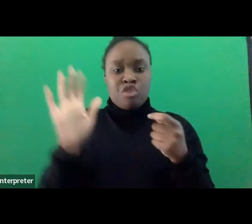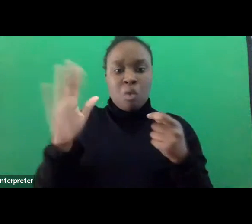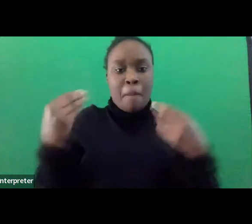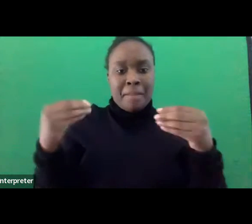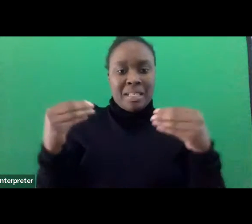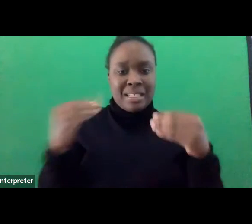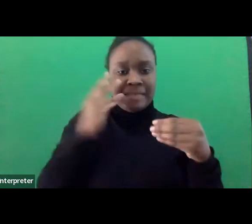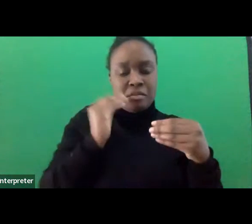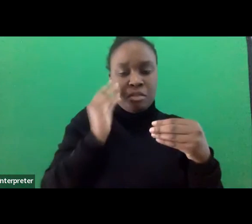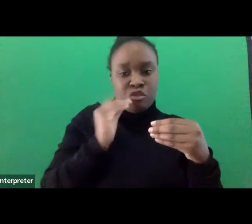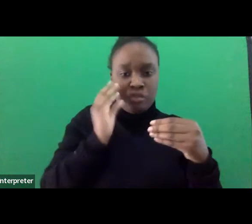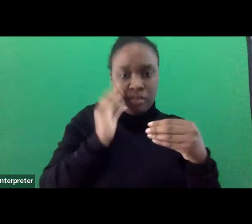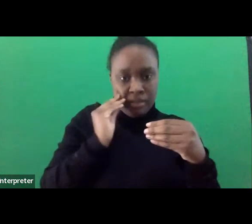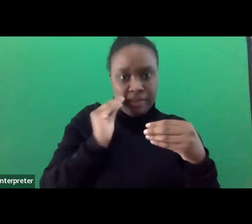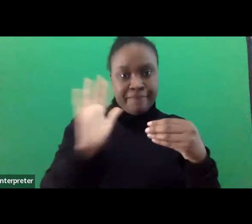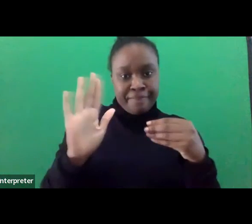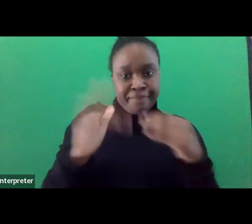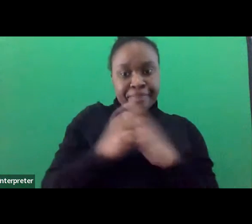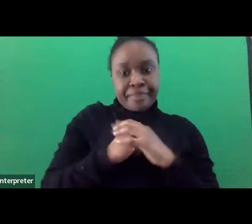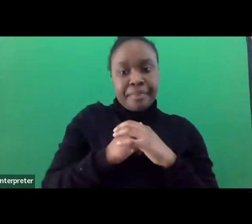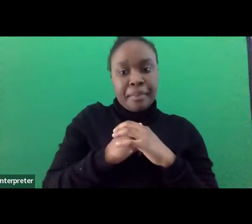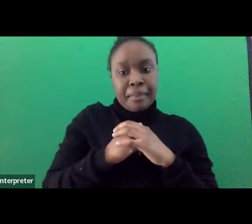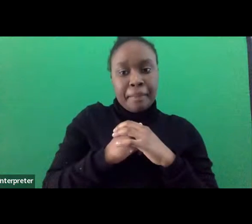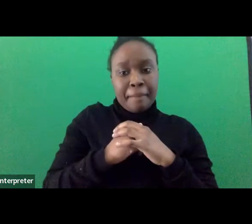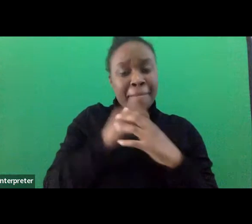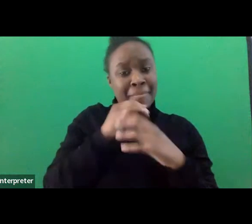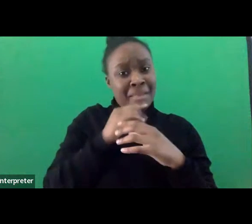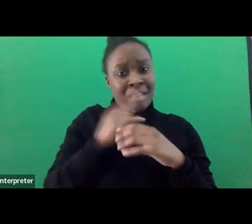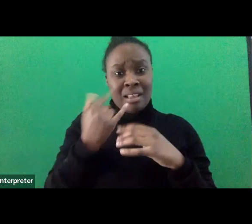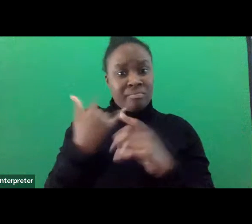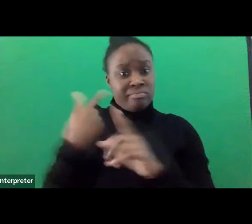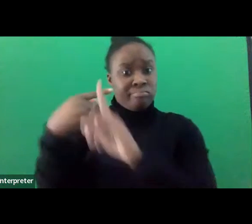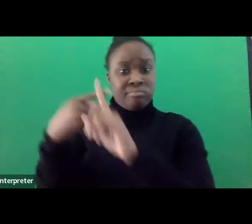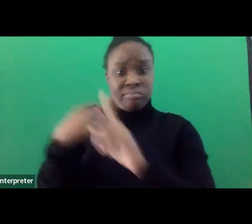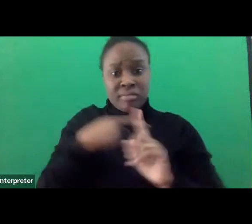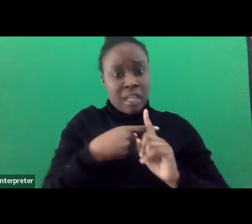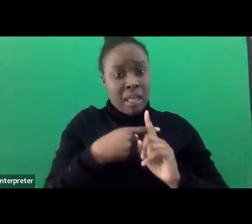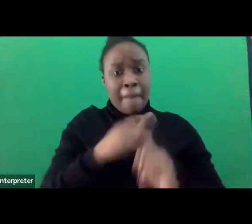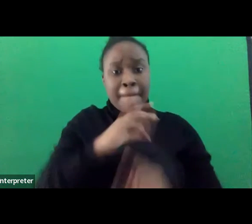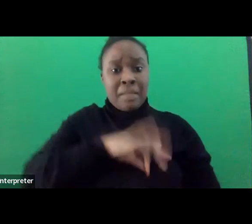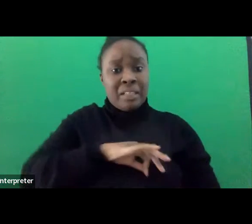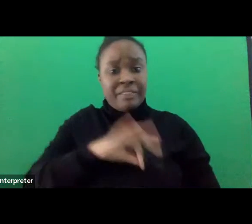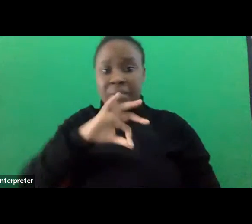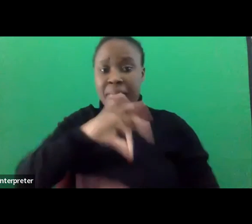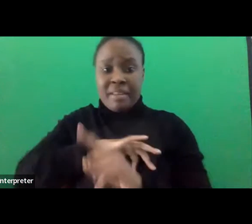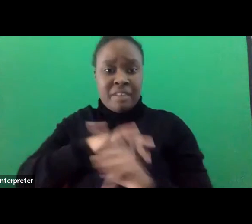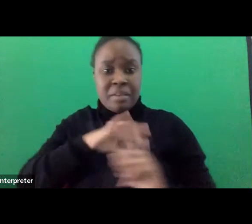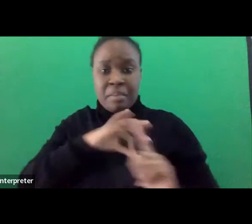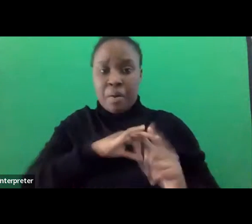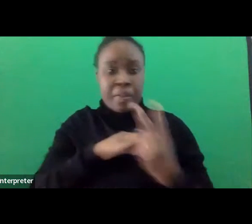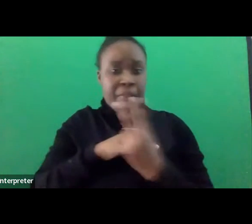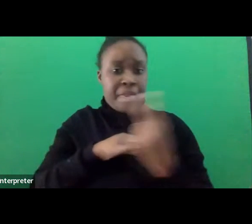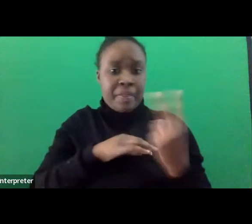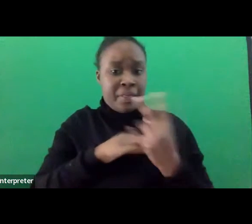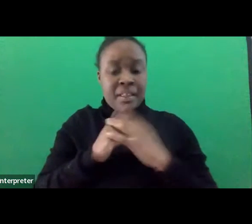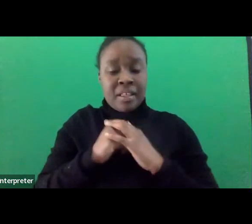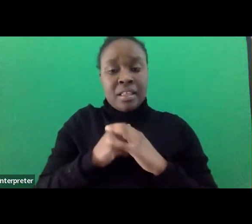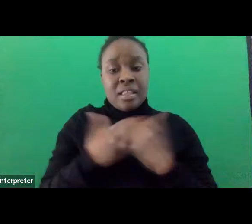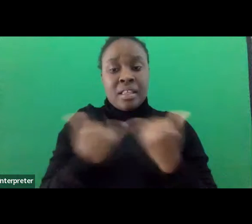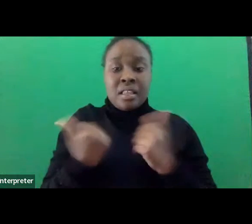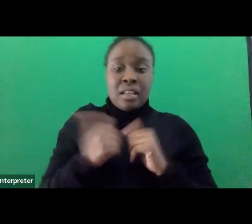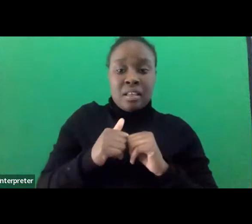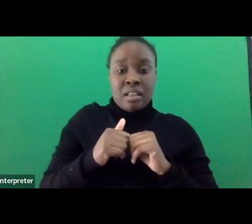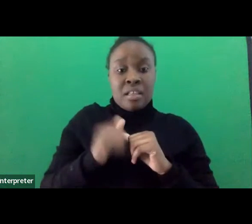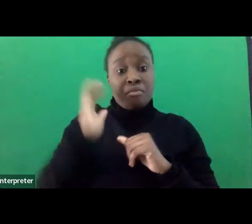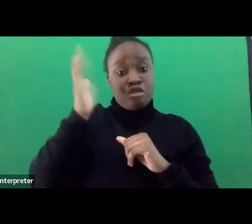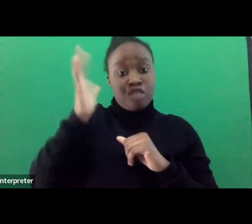information. To my mind, that's a win-win situation. We are very privileged today to be joined by an illustrious group of presenters